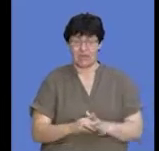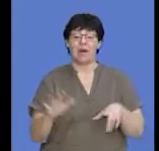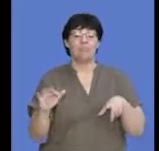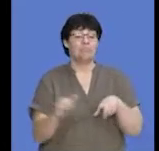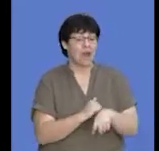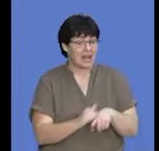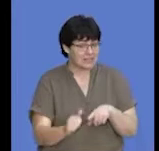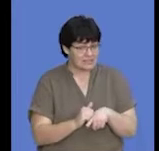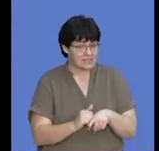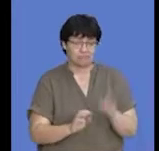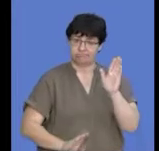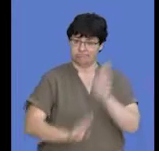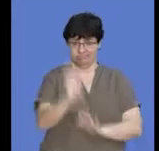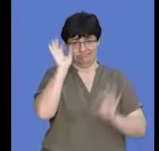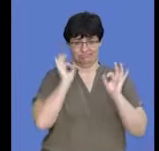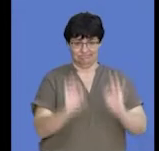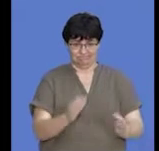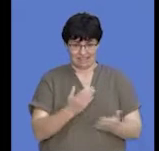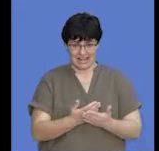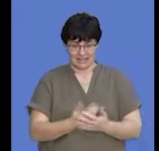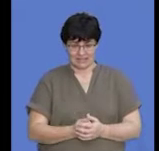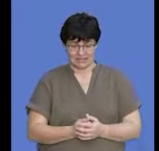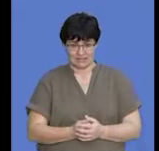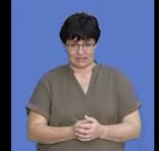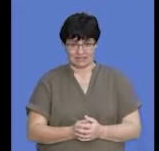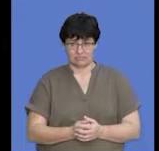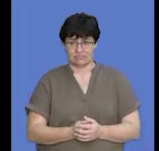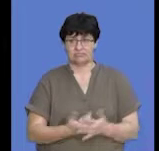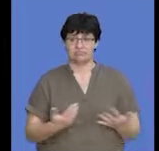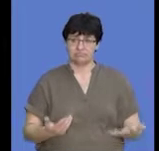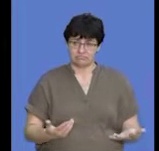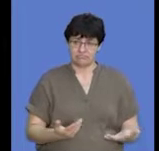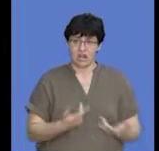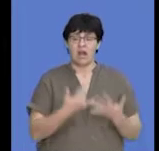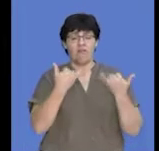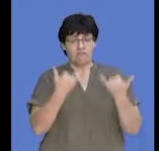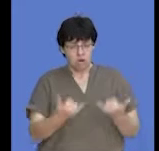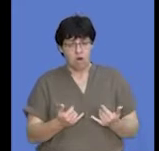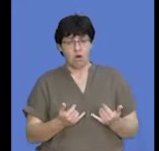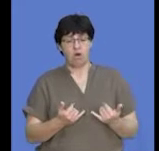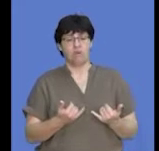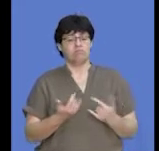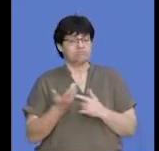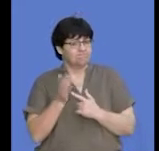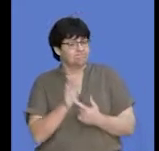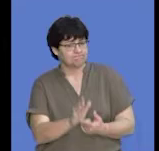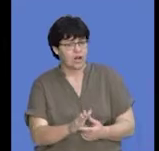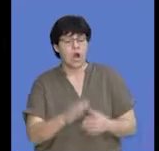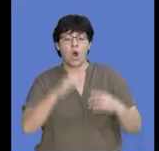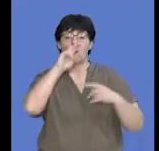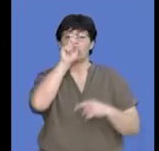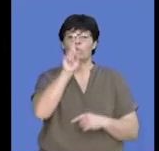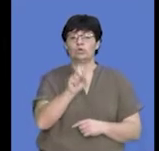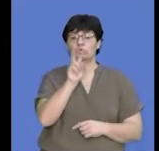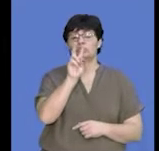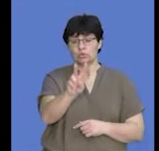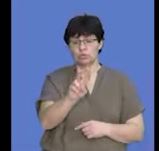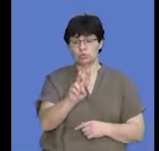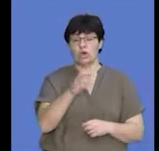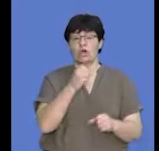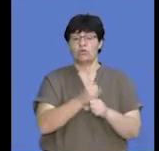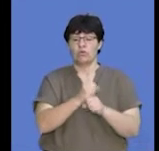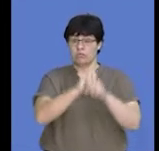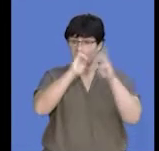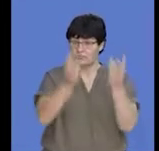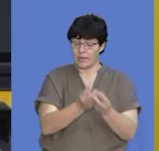practice makes perfect. For today's lesson, we're going to be focusing on question 2 of Geography